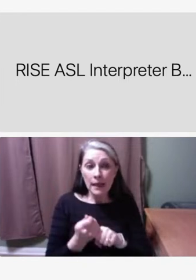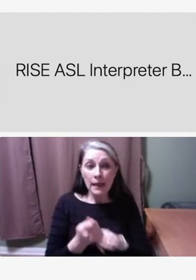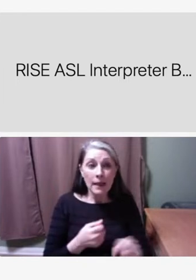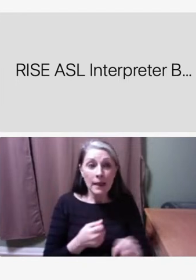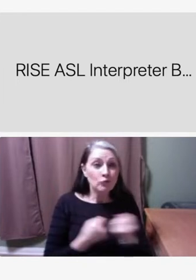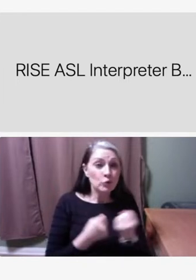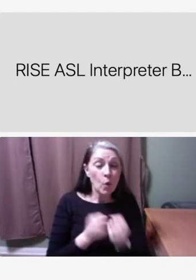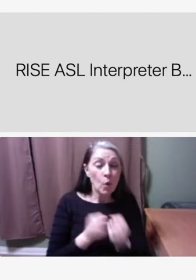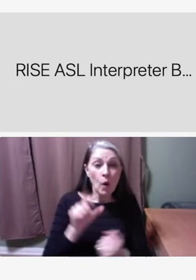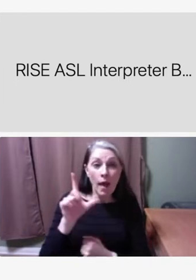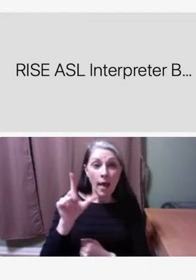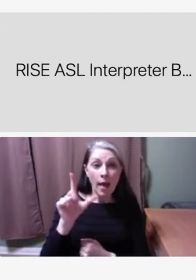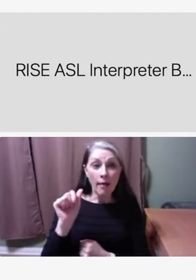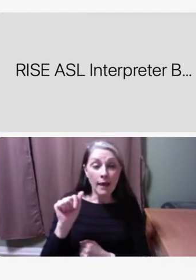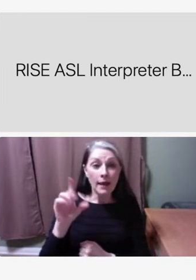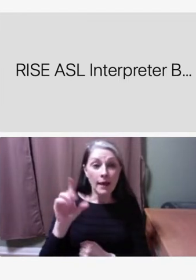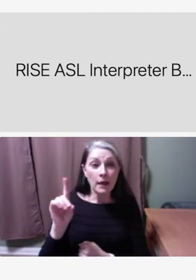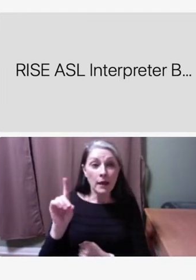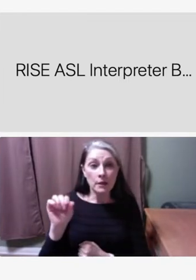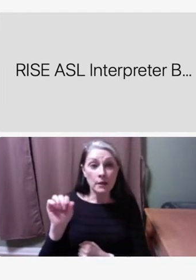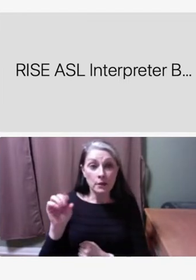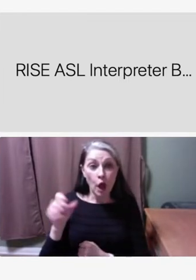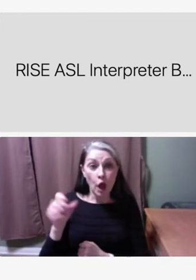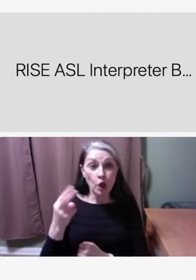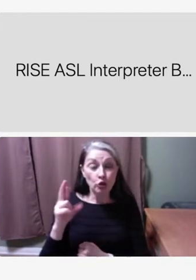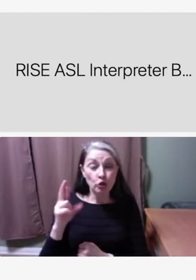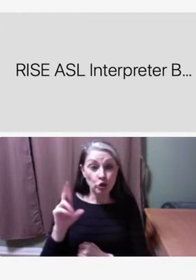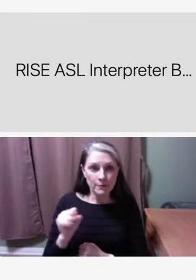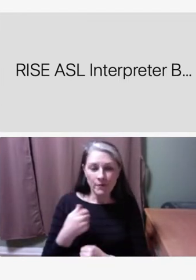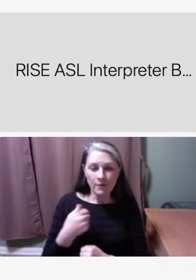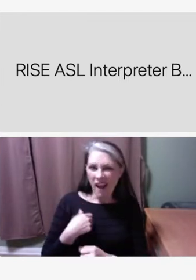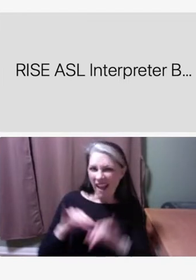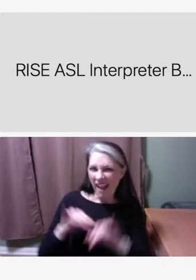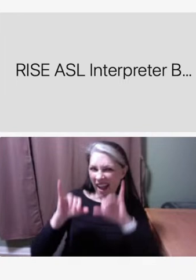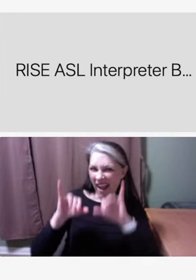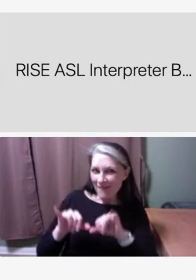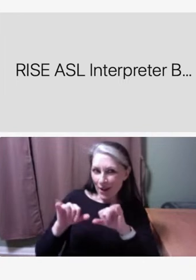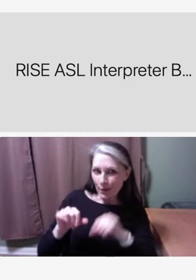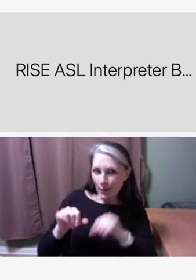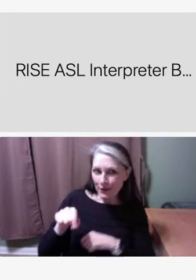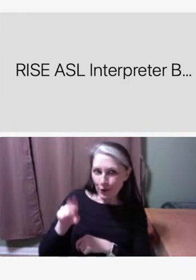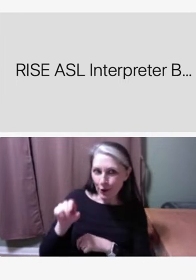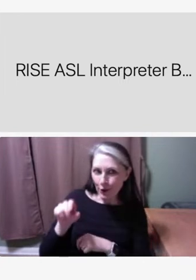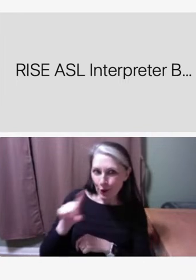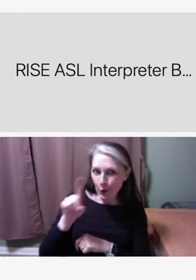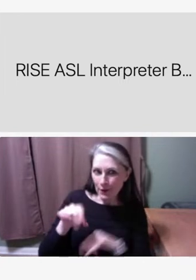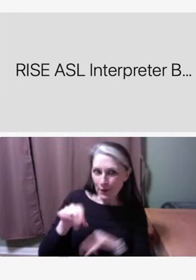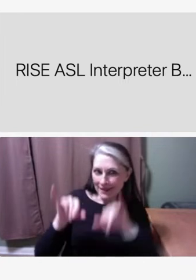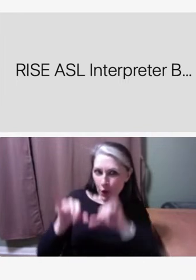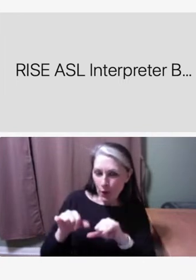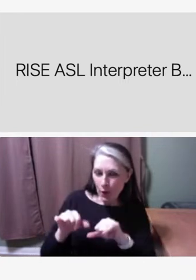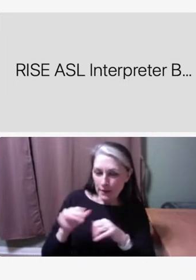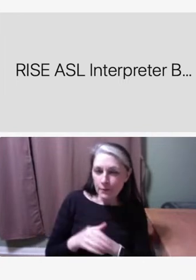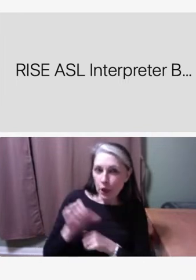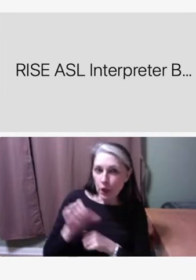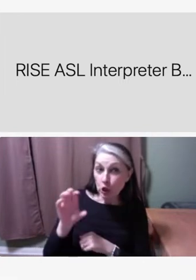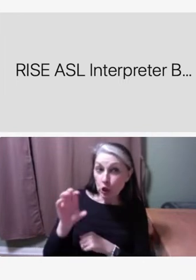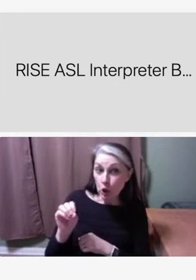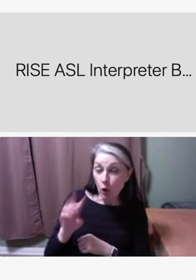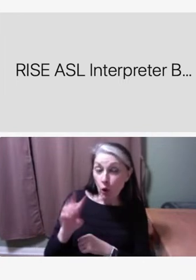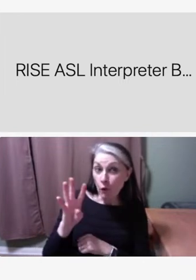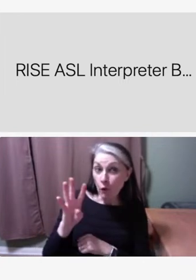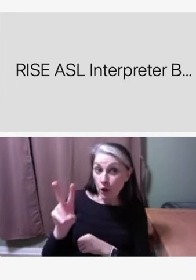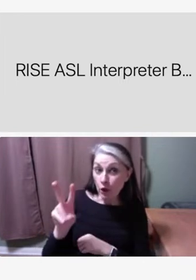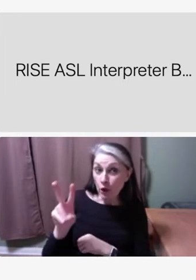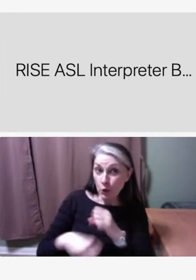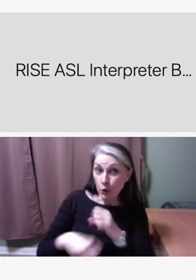a baseball quiz for you real quick, okay? So 42 years of marriage, there's a